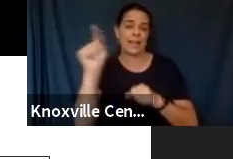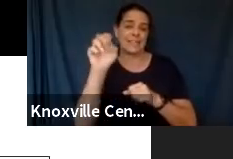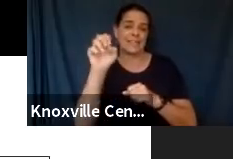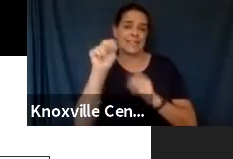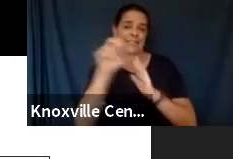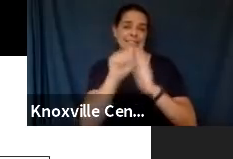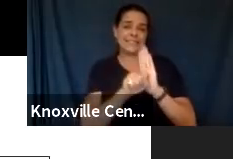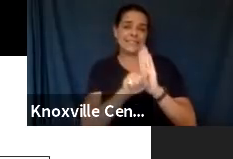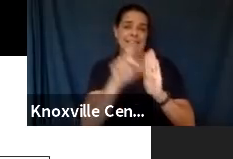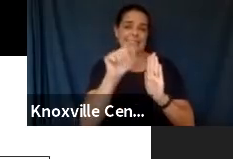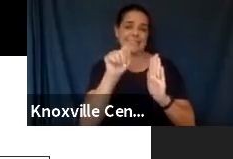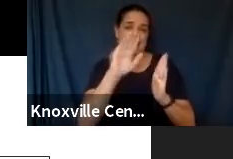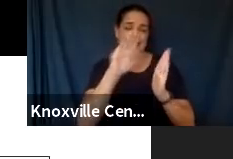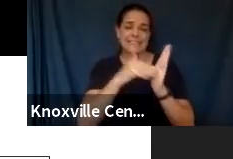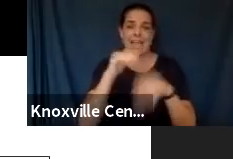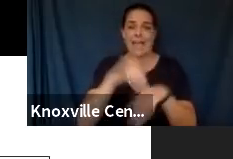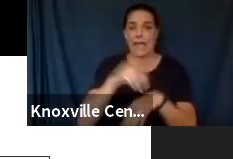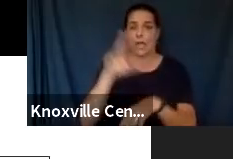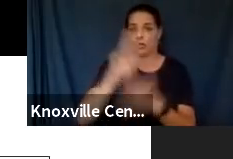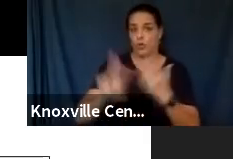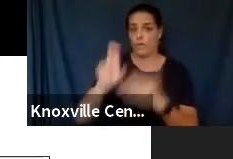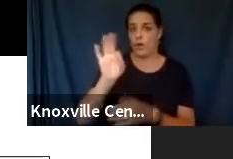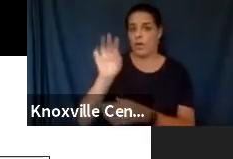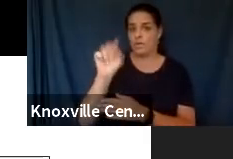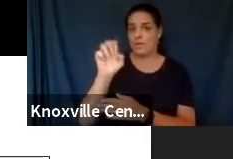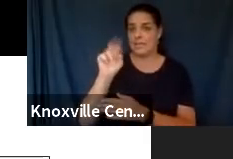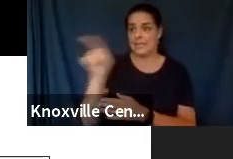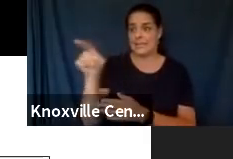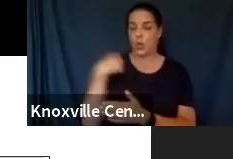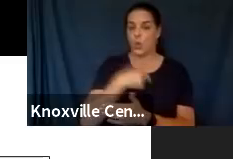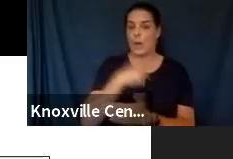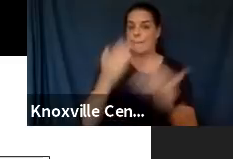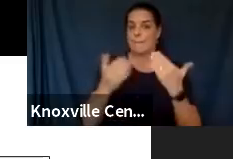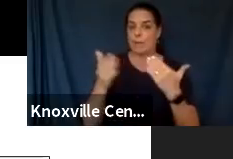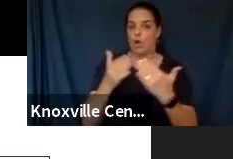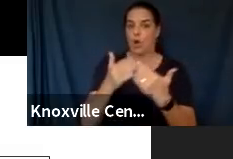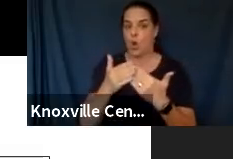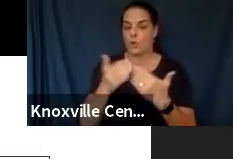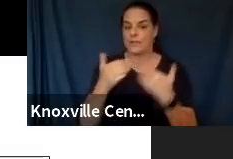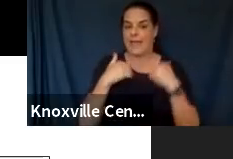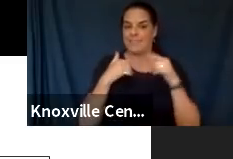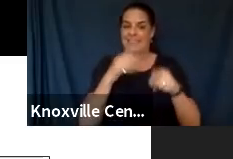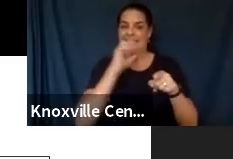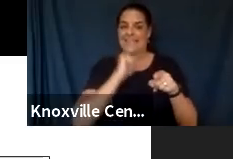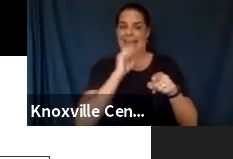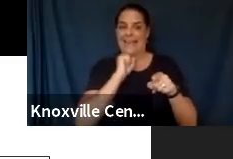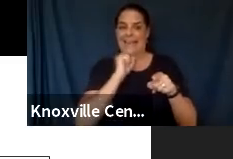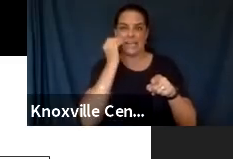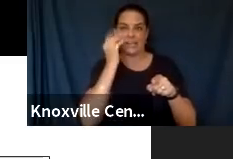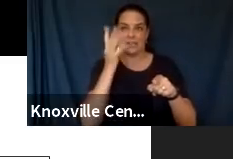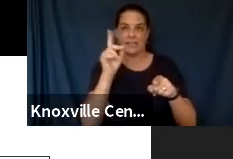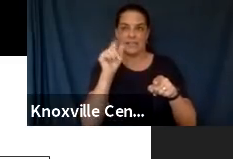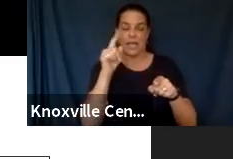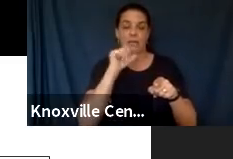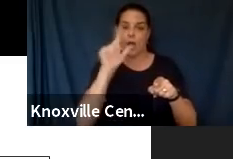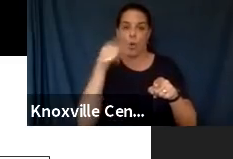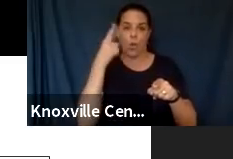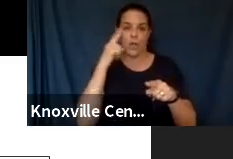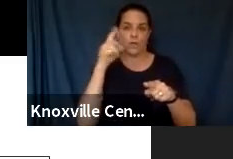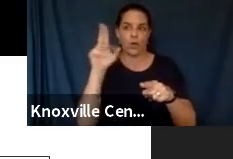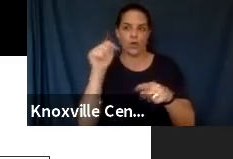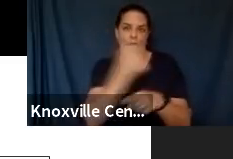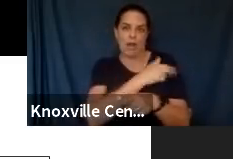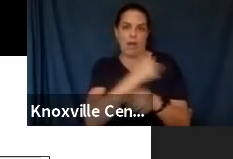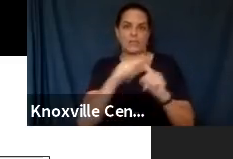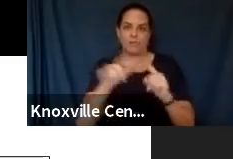Center at UT, we may be very close to getting this type of age demographic data, not just for UT Medical Center, but for across